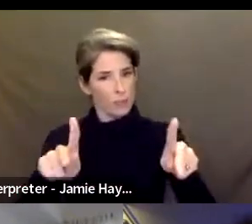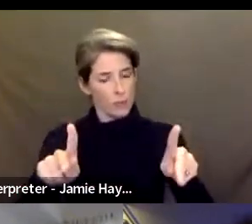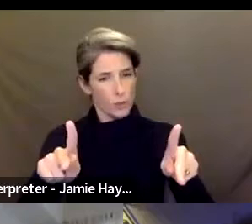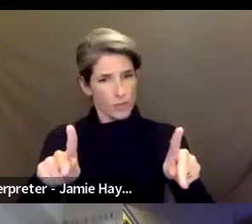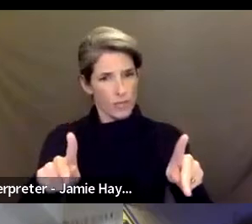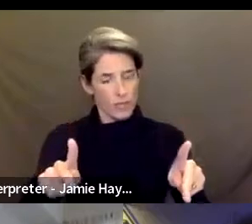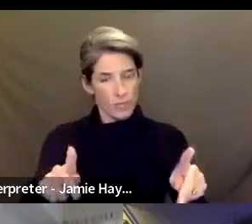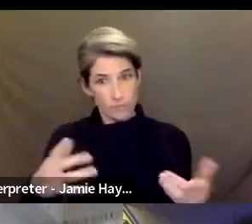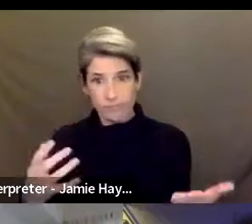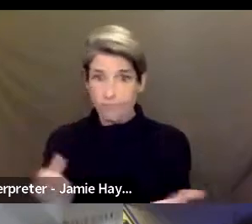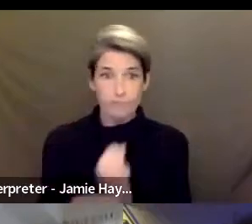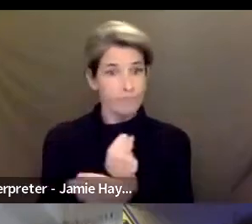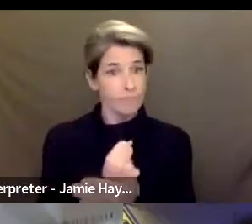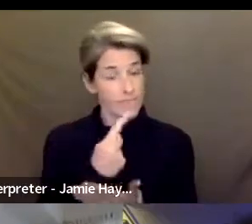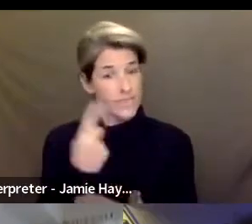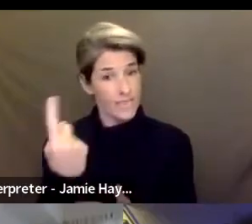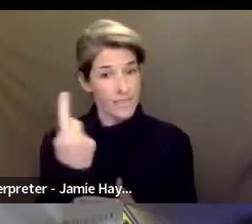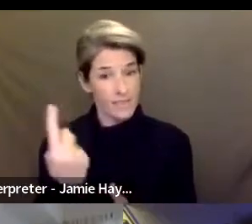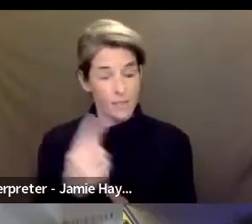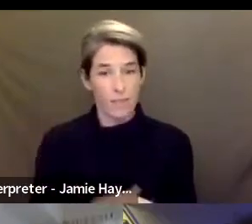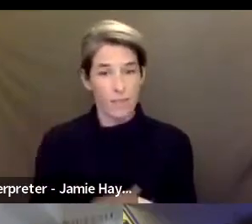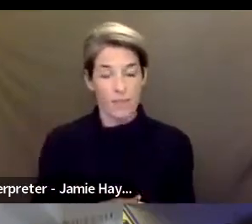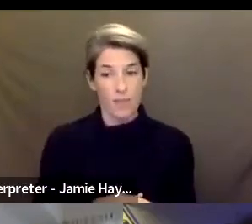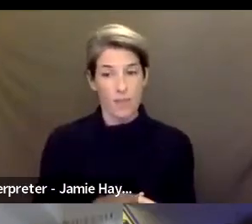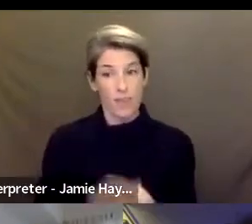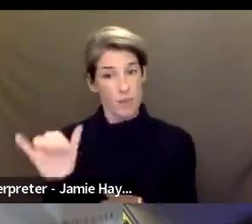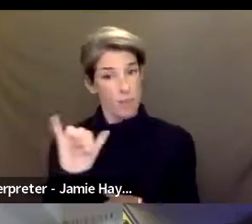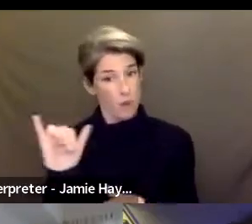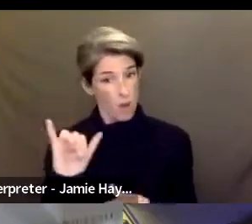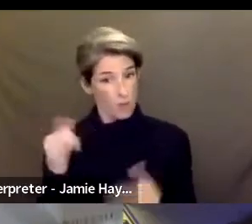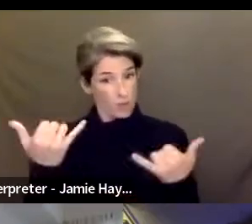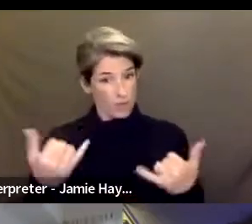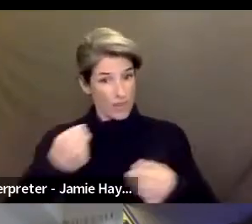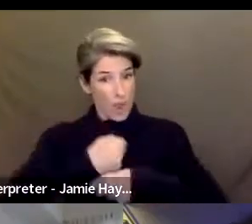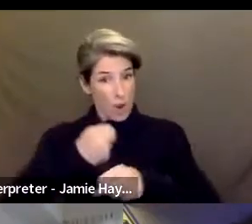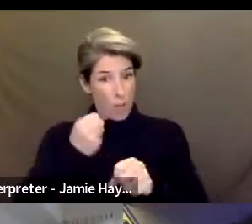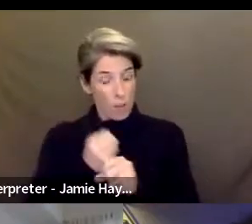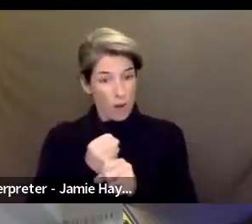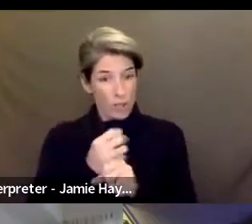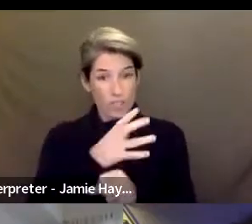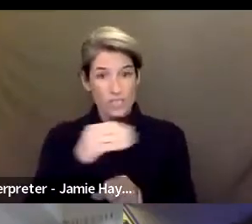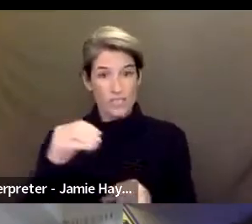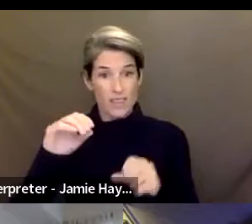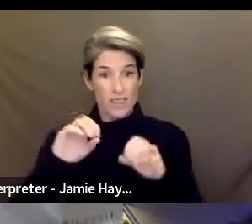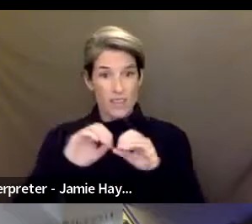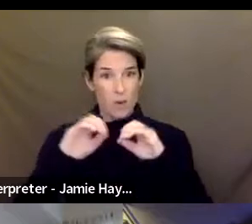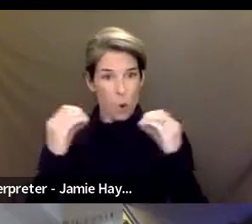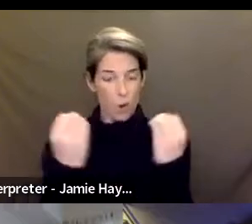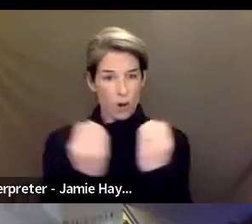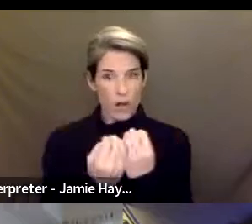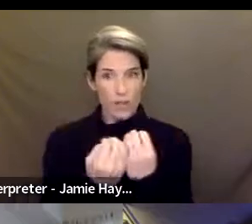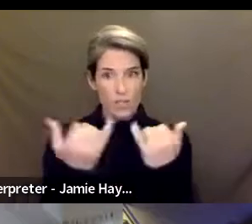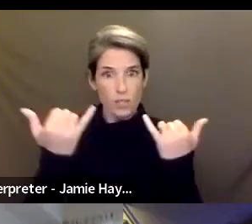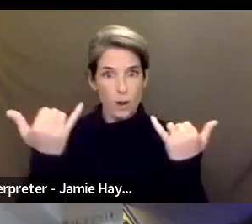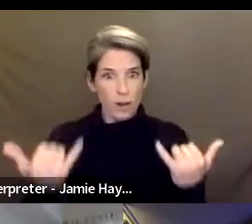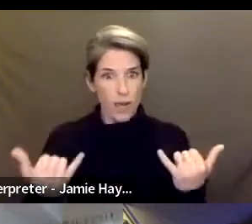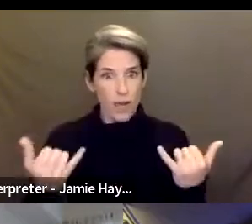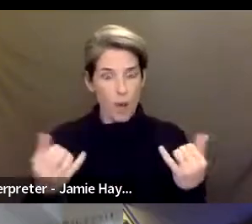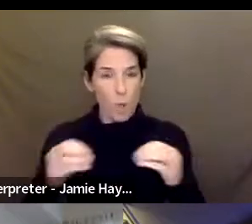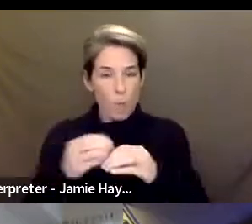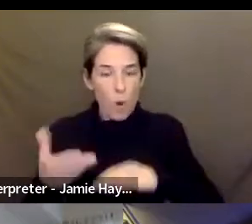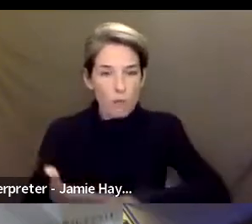which productions and organizations are even ahead of me. By the time I arrive, they've already